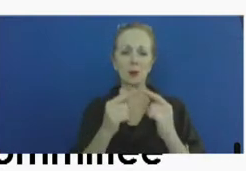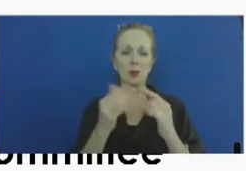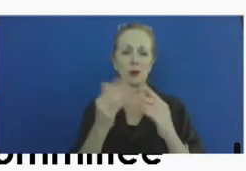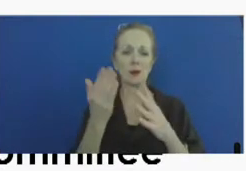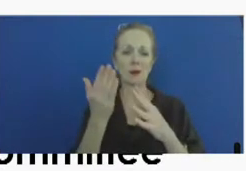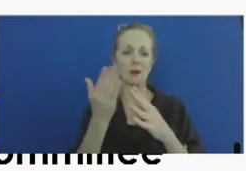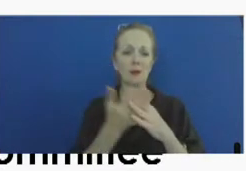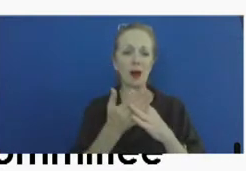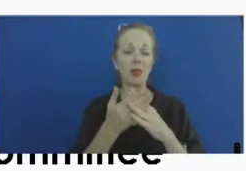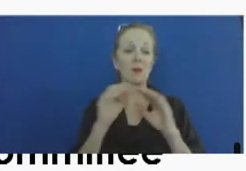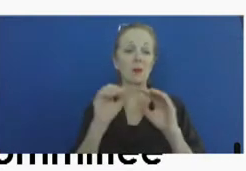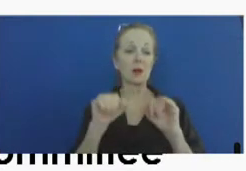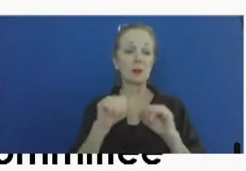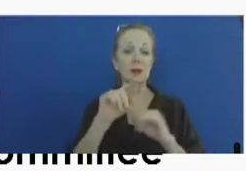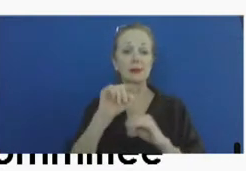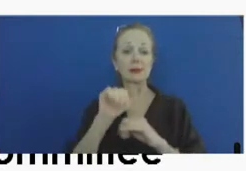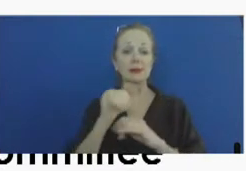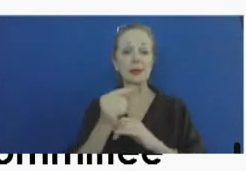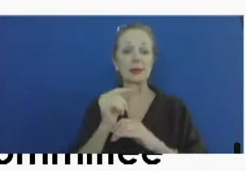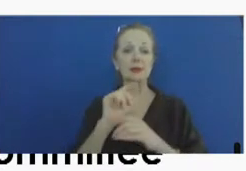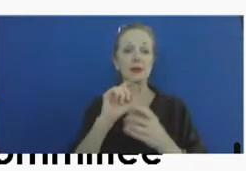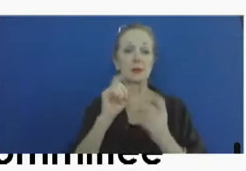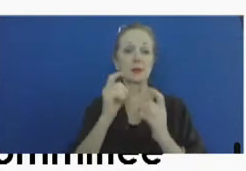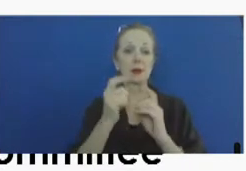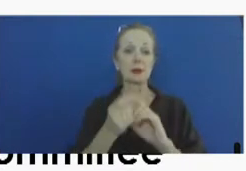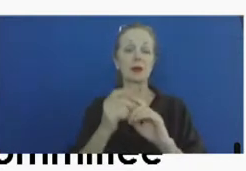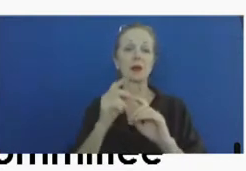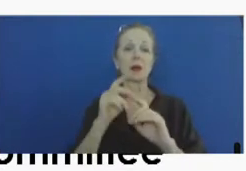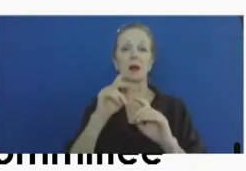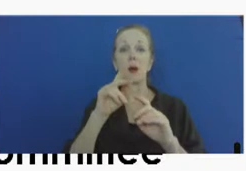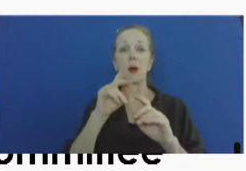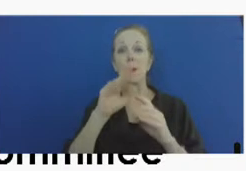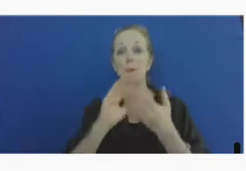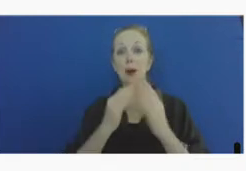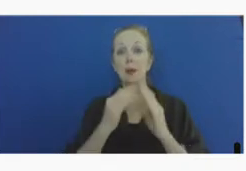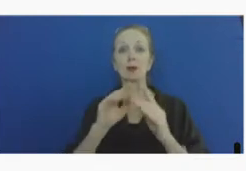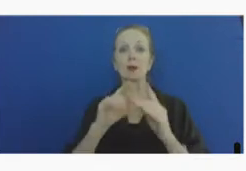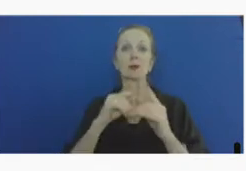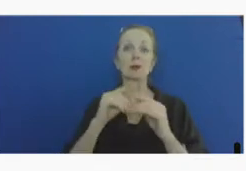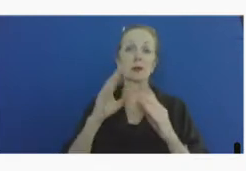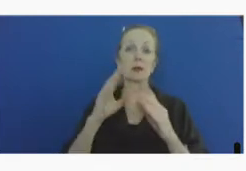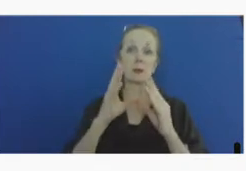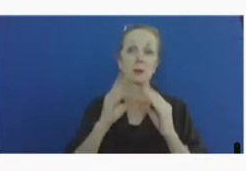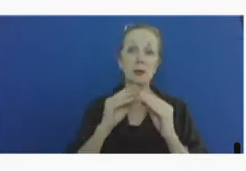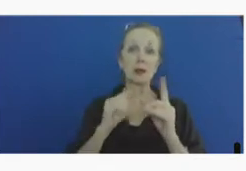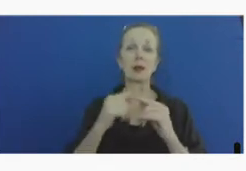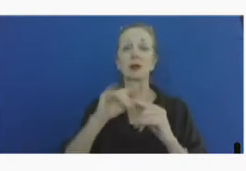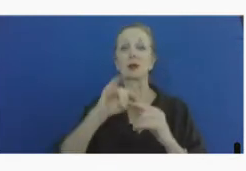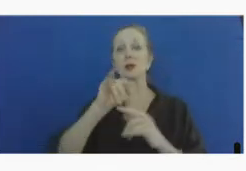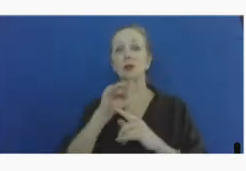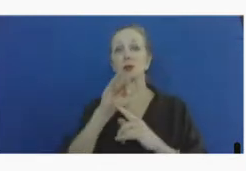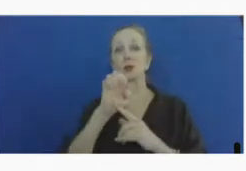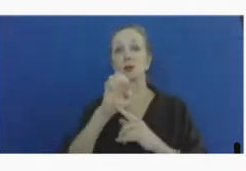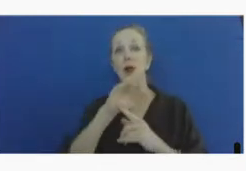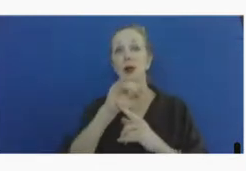amendments then, and public hearing and council action in June and July. And so with that, I am